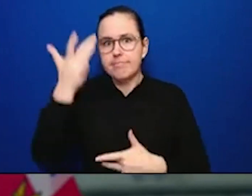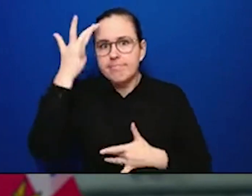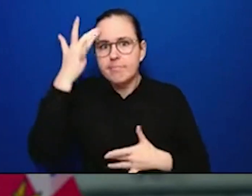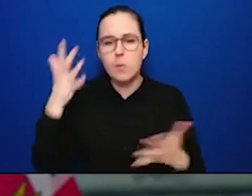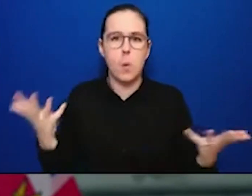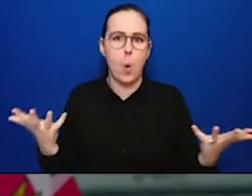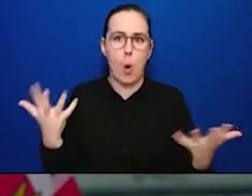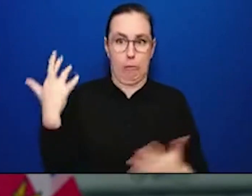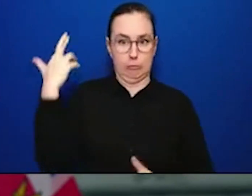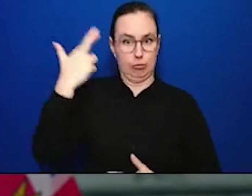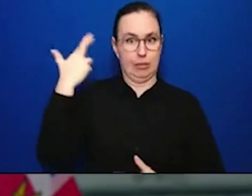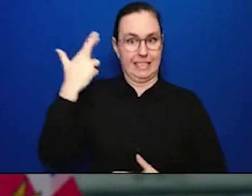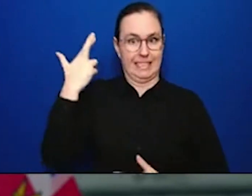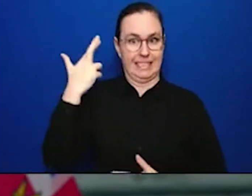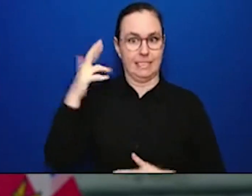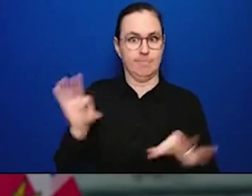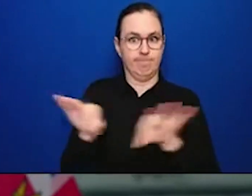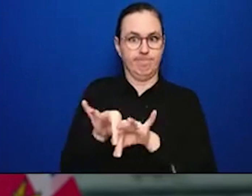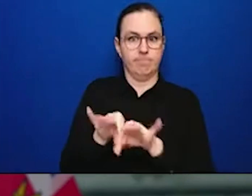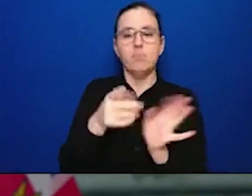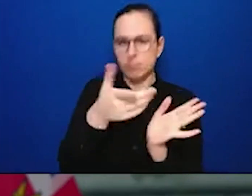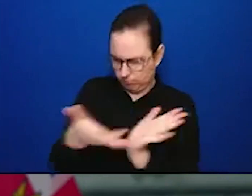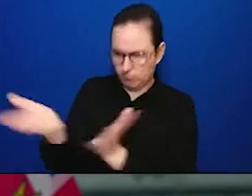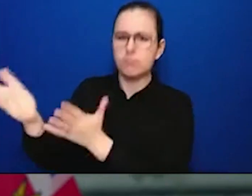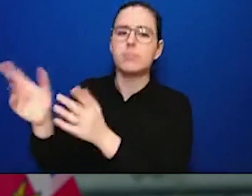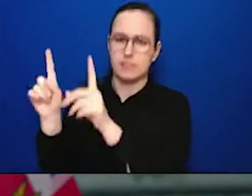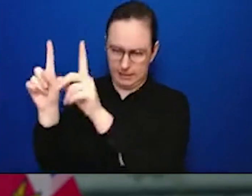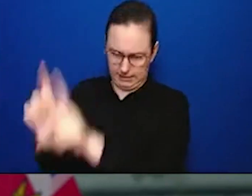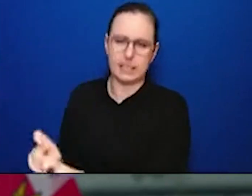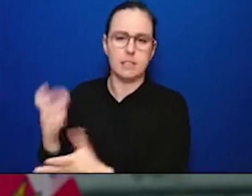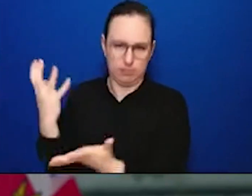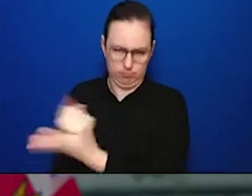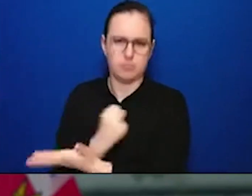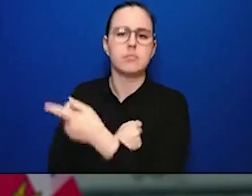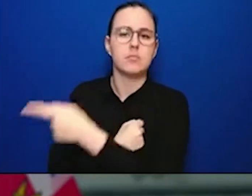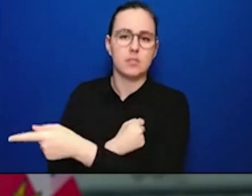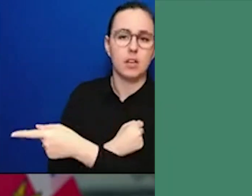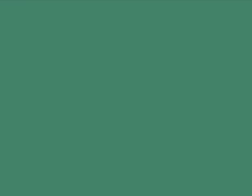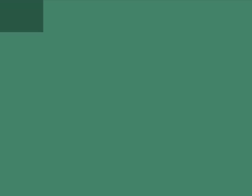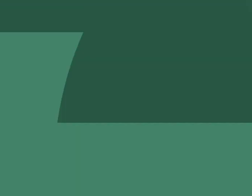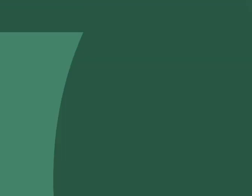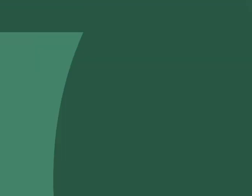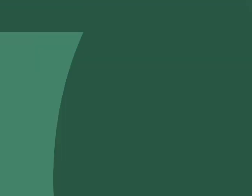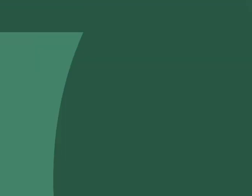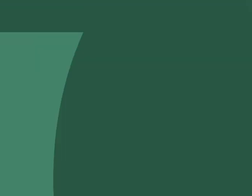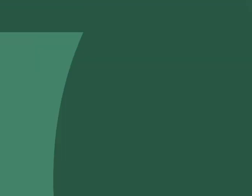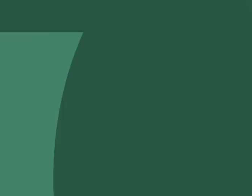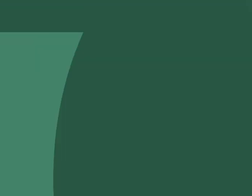to be able to supplement that for people who have symptoms and are lower risk.